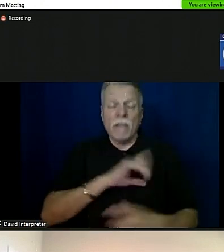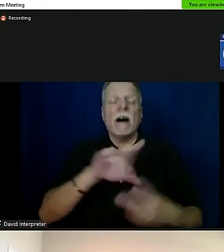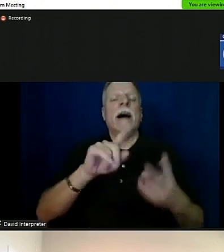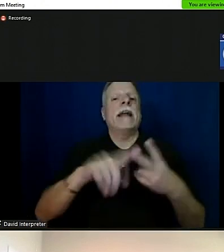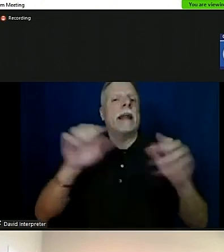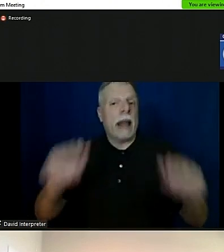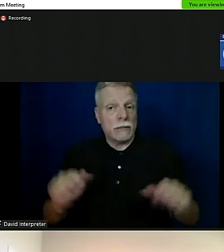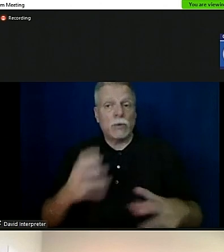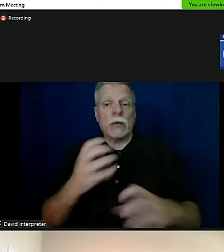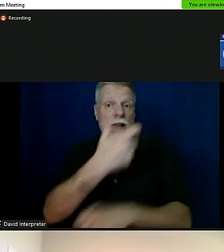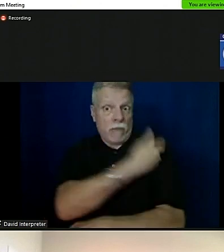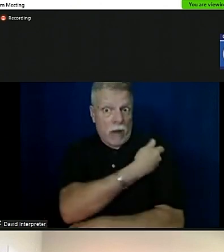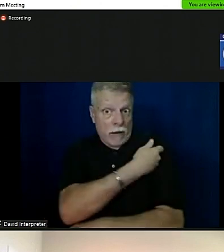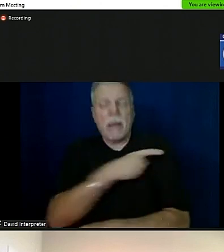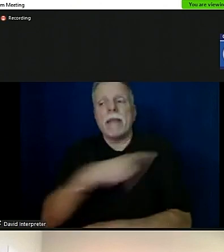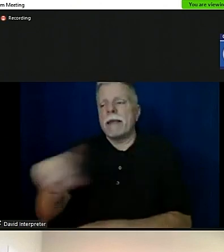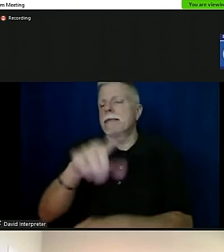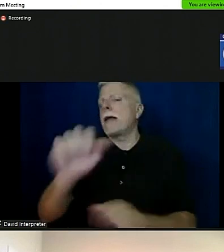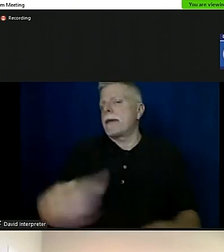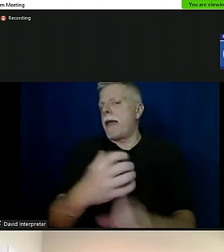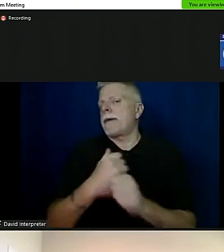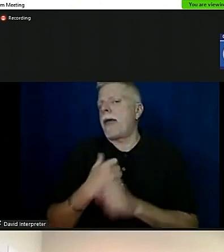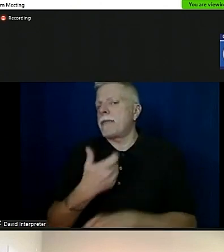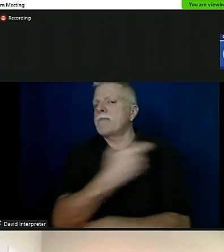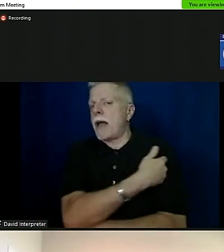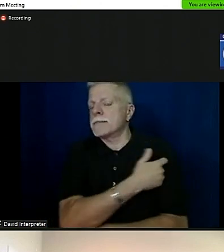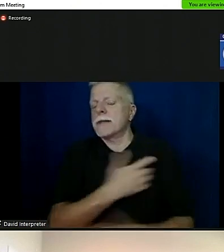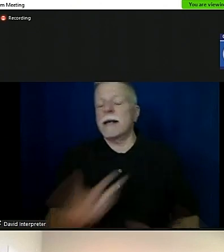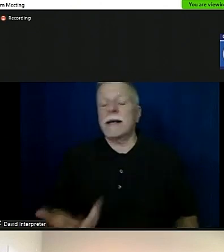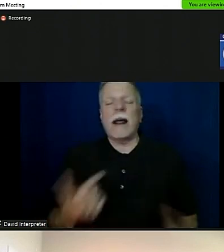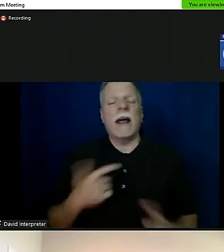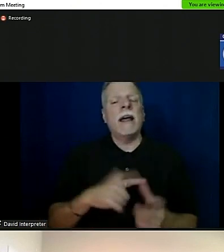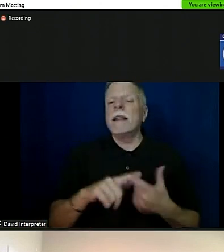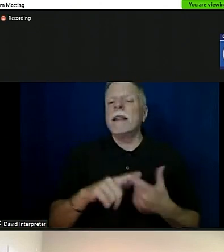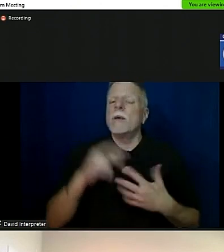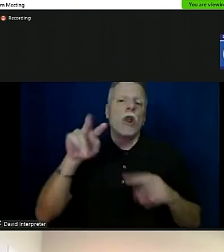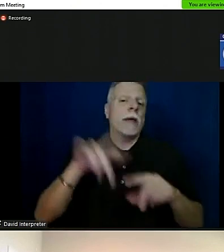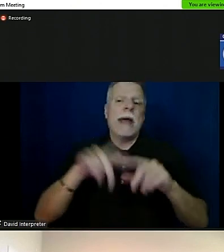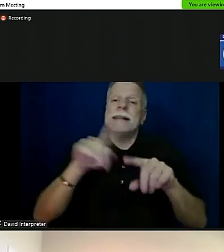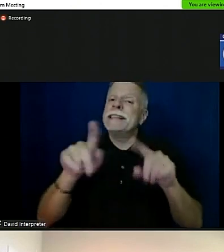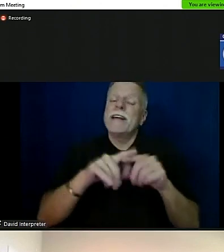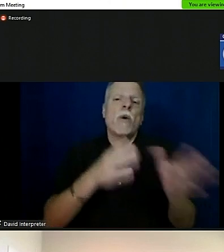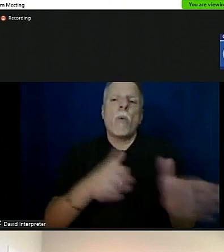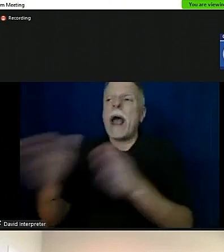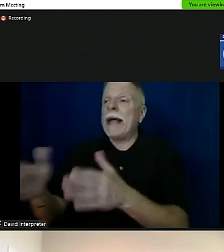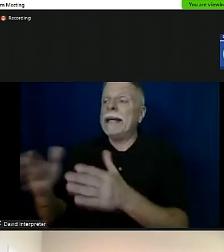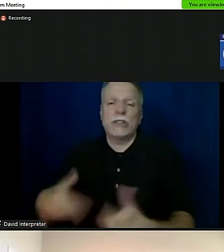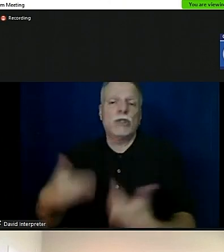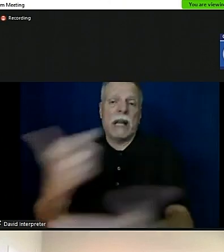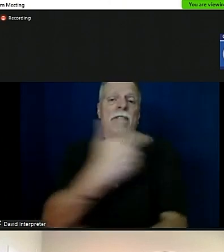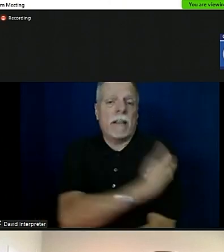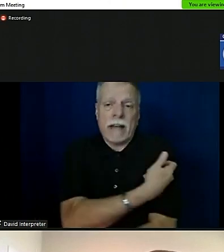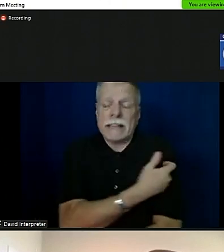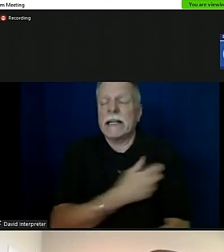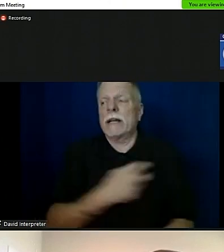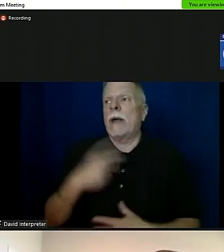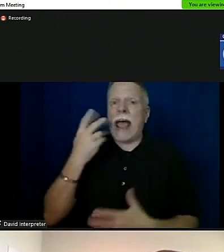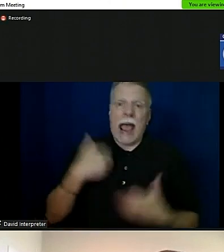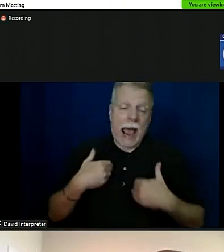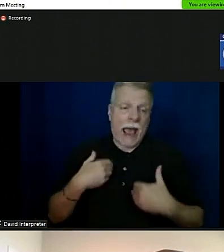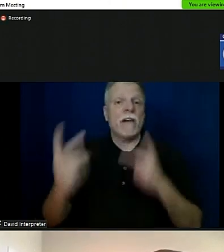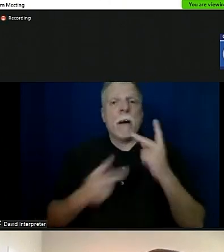have access to that vaccine. And then we're looking at different models of delivery. We are seeing people go to